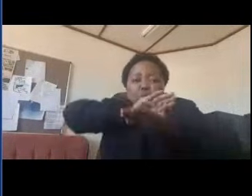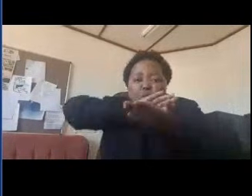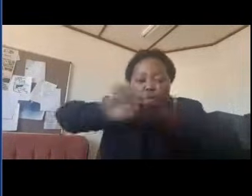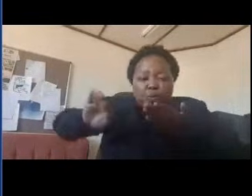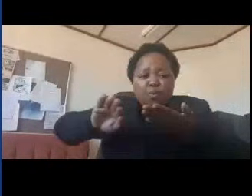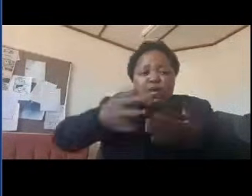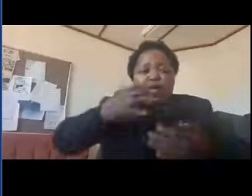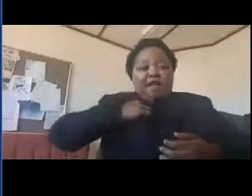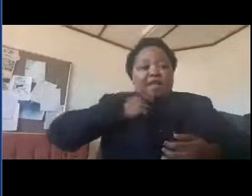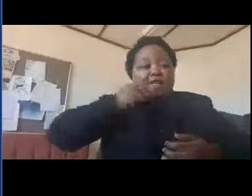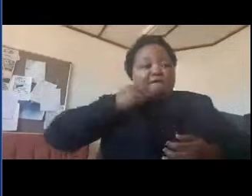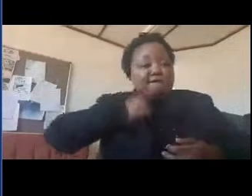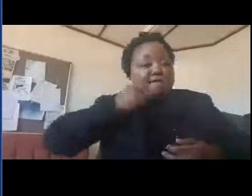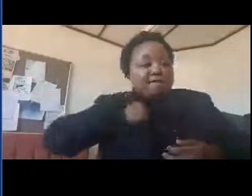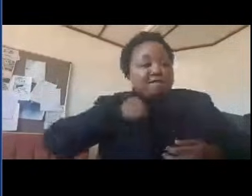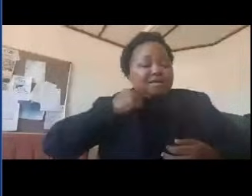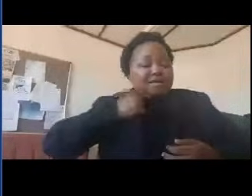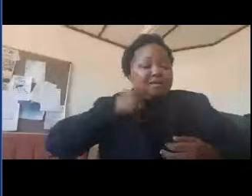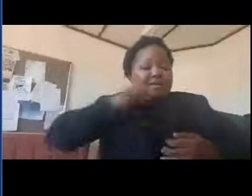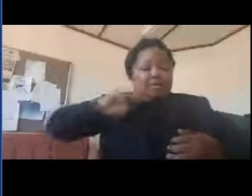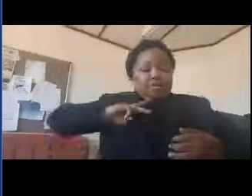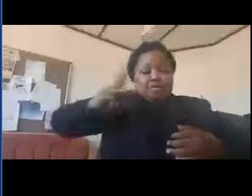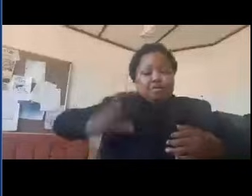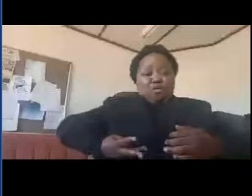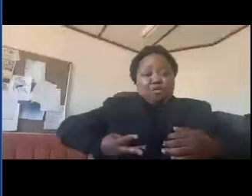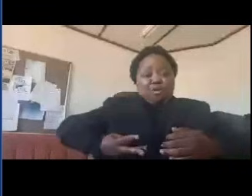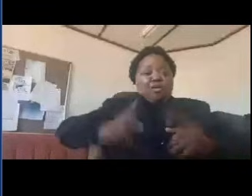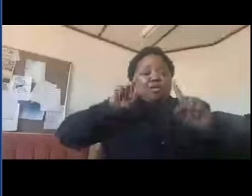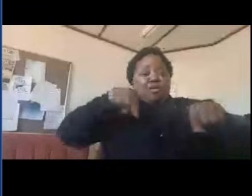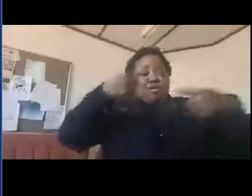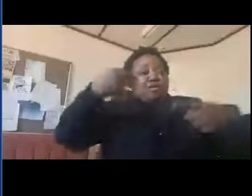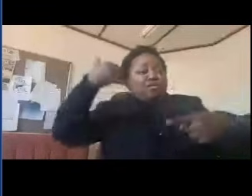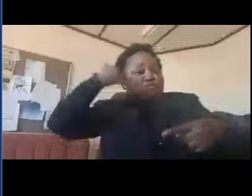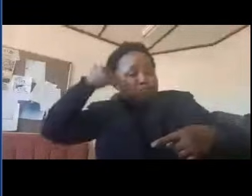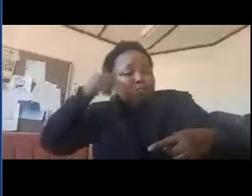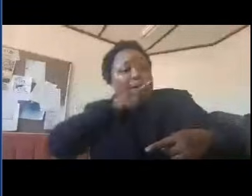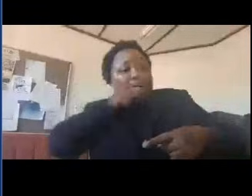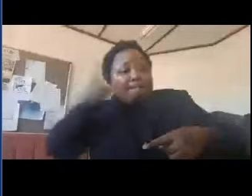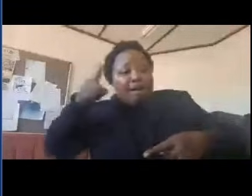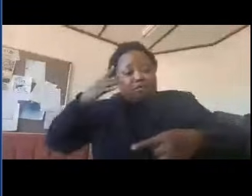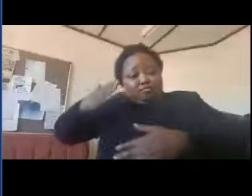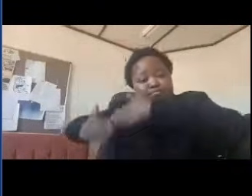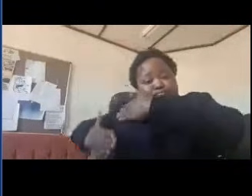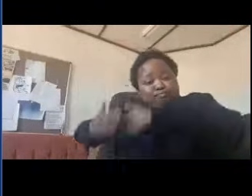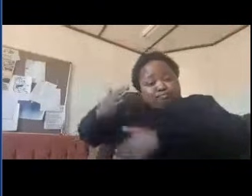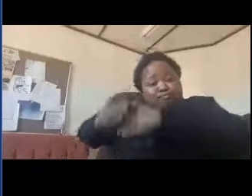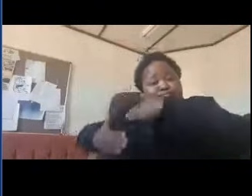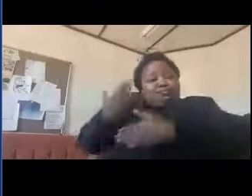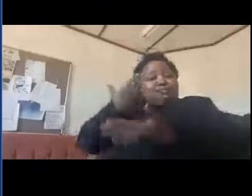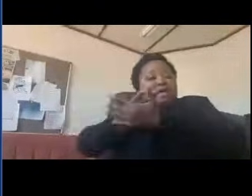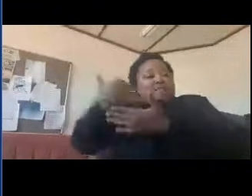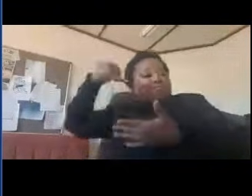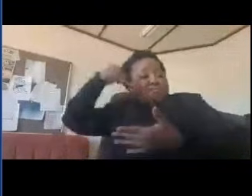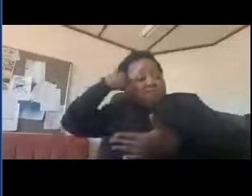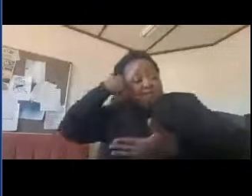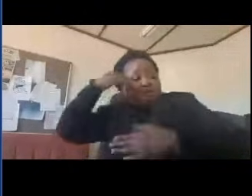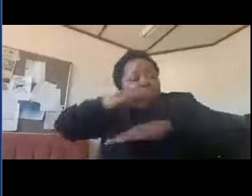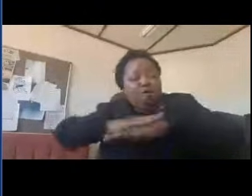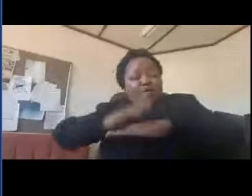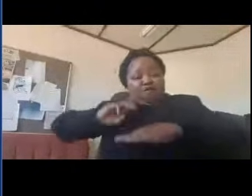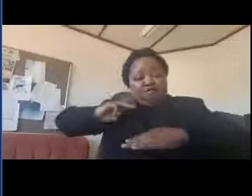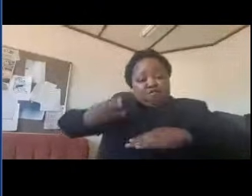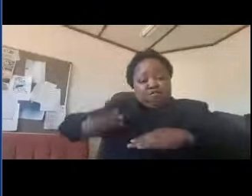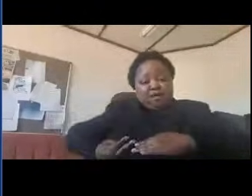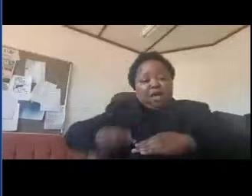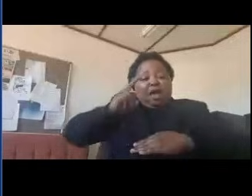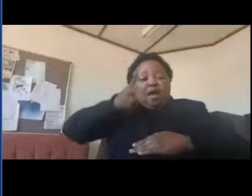to make the call. The neighbor does it for her. It addresses the root causes.